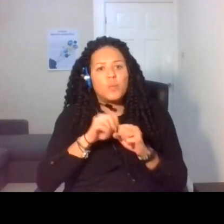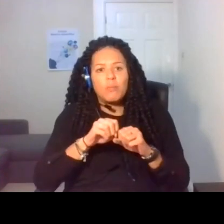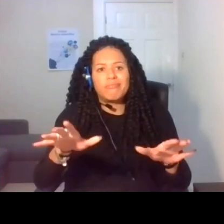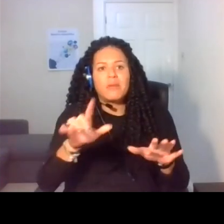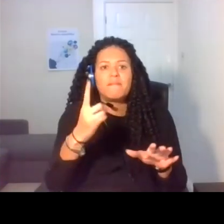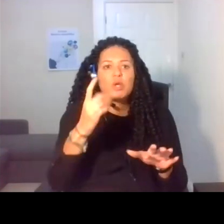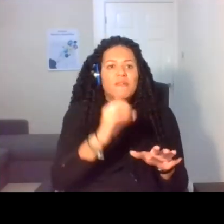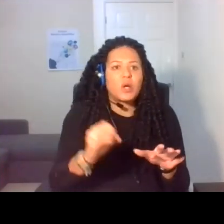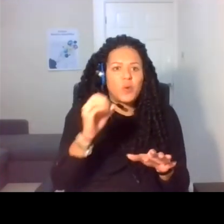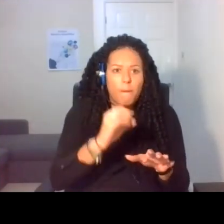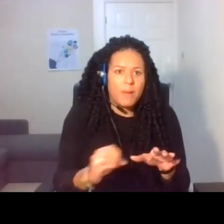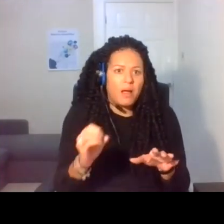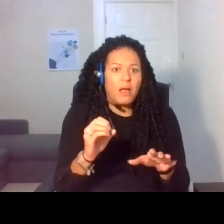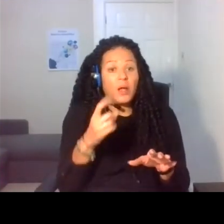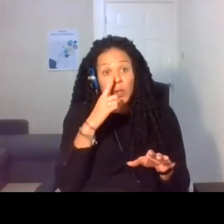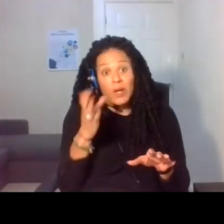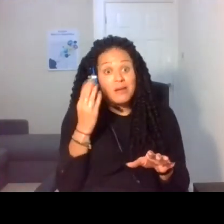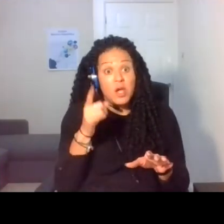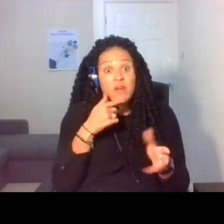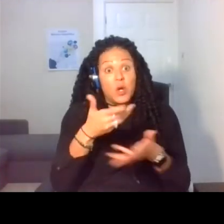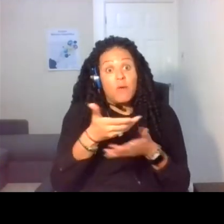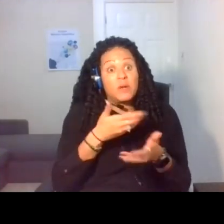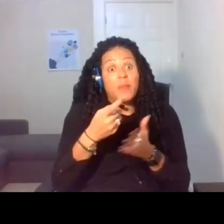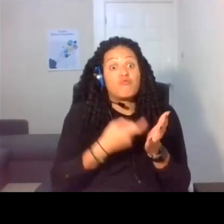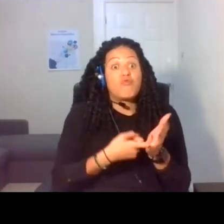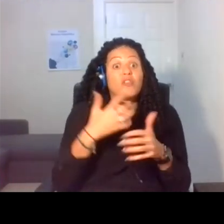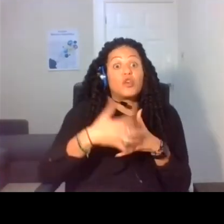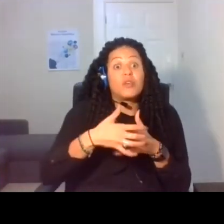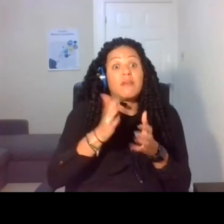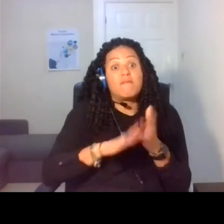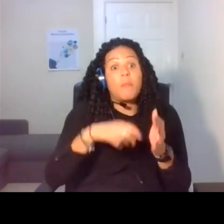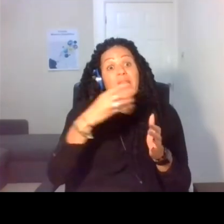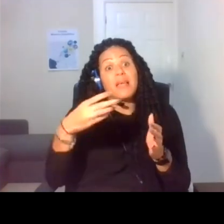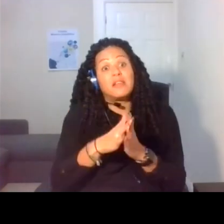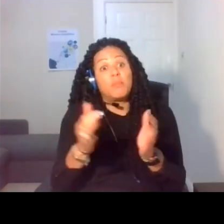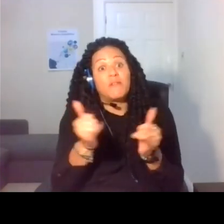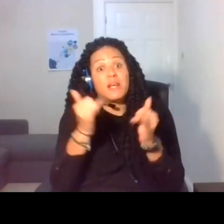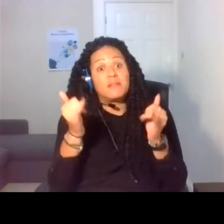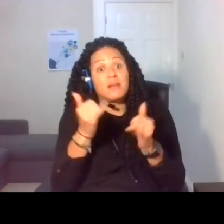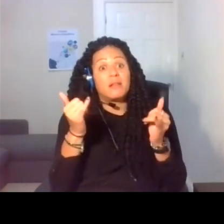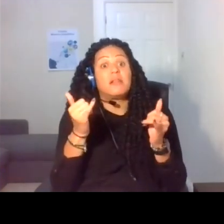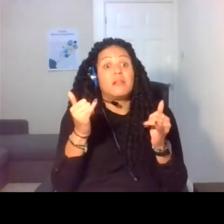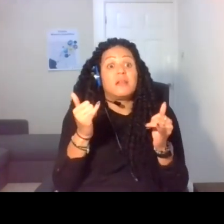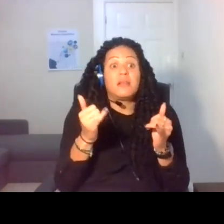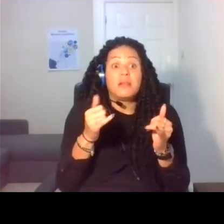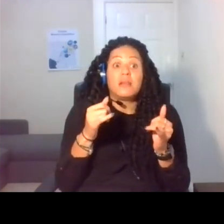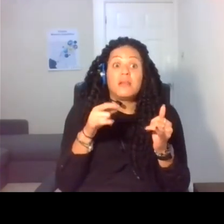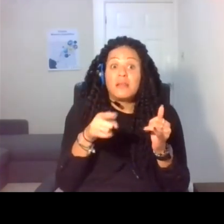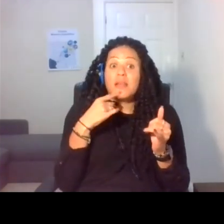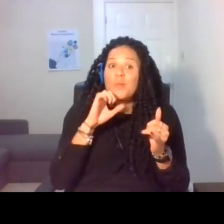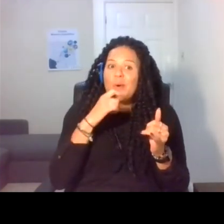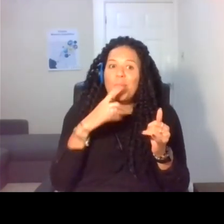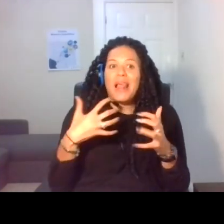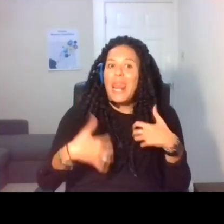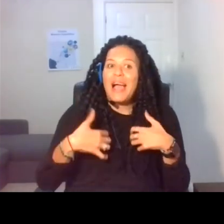of October, and you can hear her in conversation with Roz Green from the Essex Book Festival. in what promises to be a really lively and